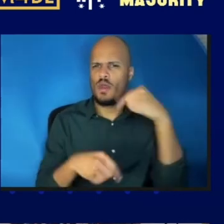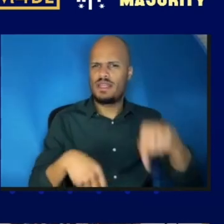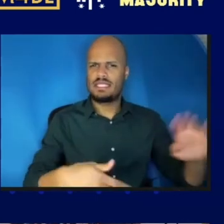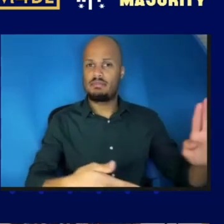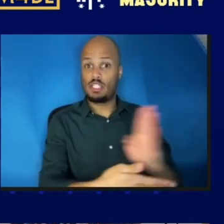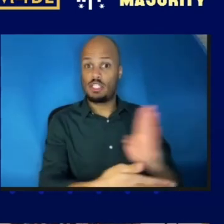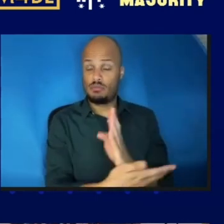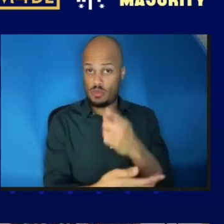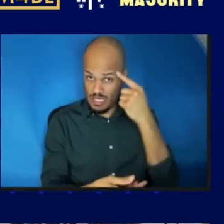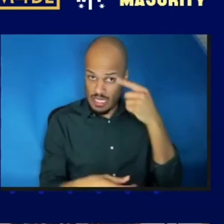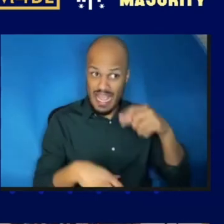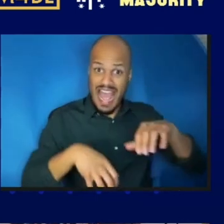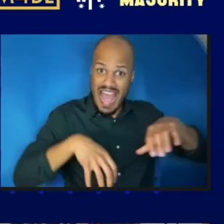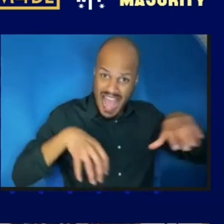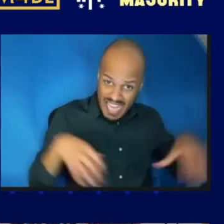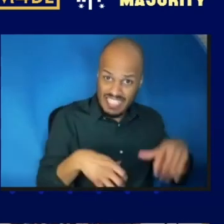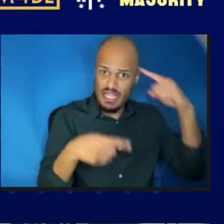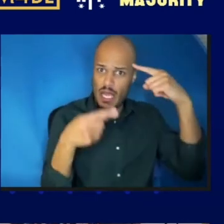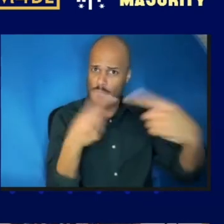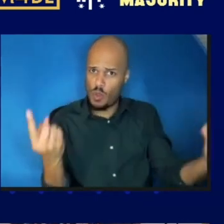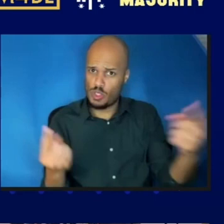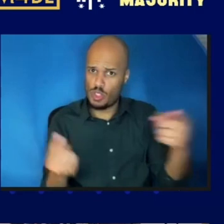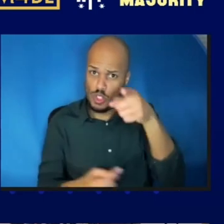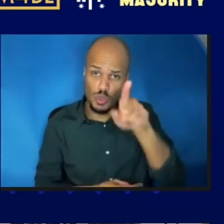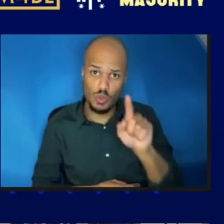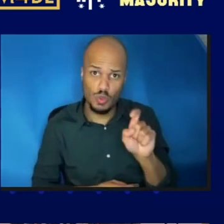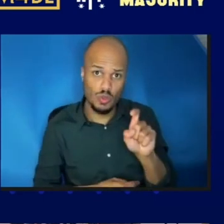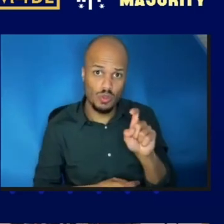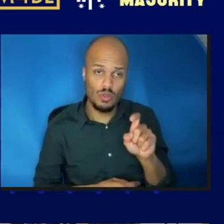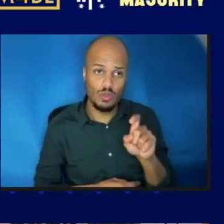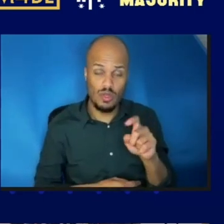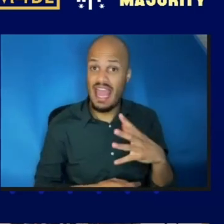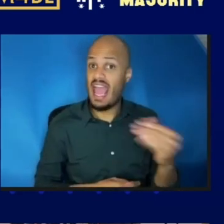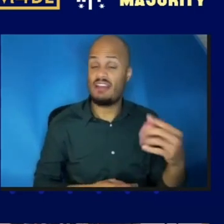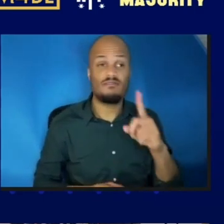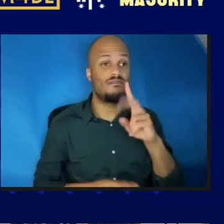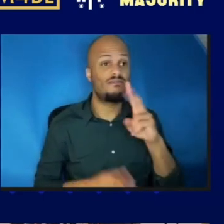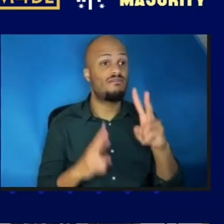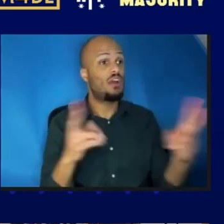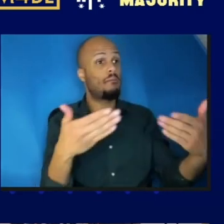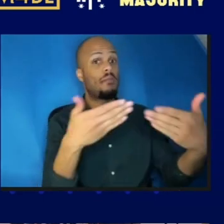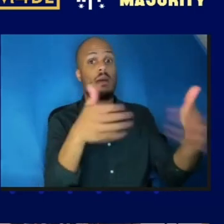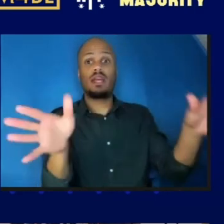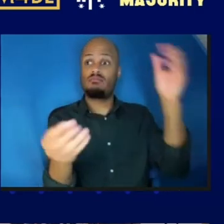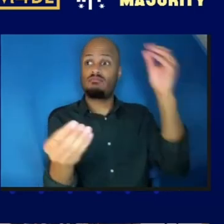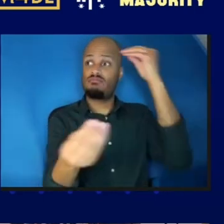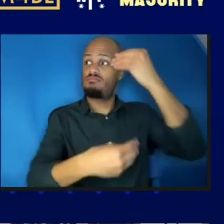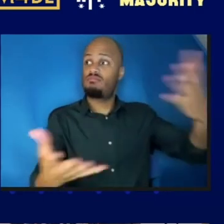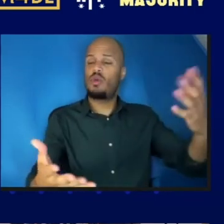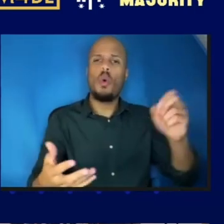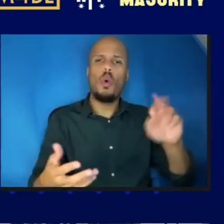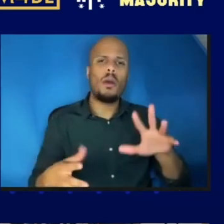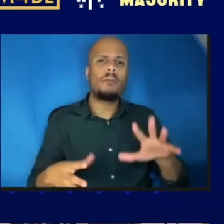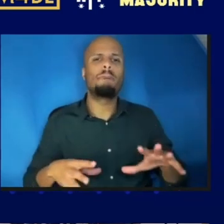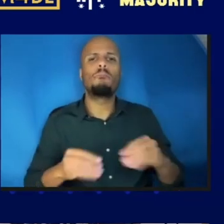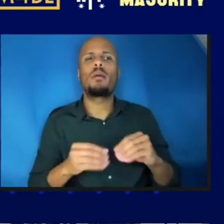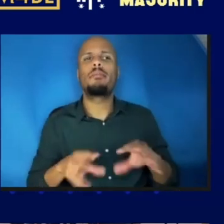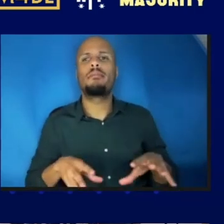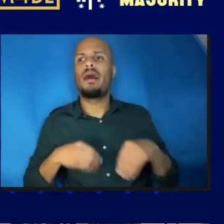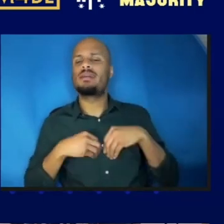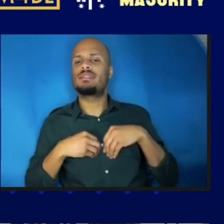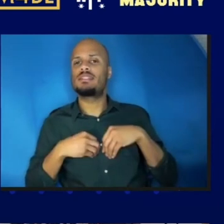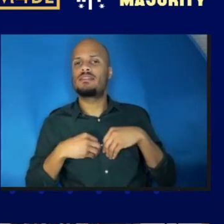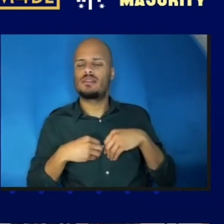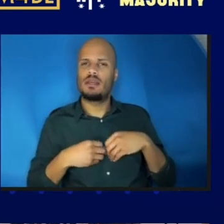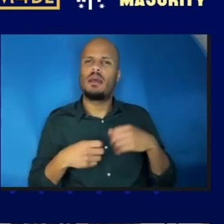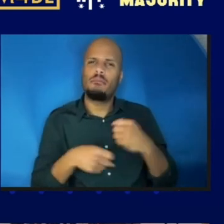actively opposing you and very loud about it and public about it? Are they passive? Have your